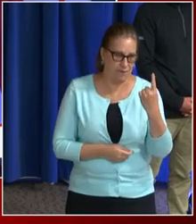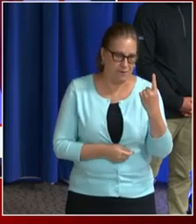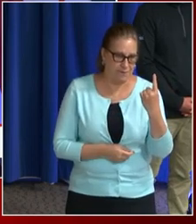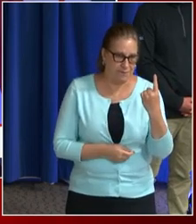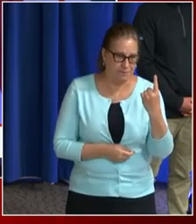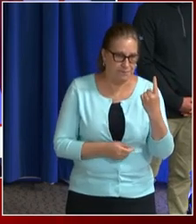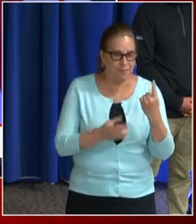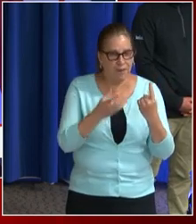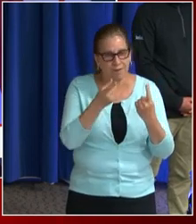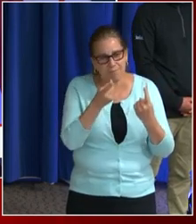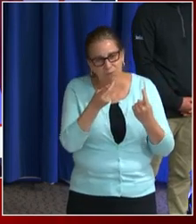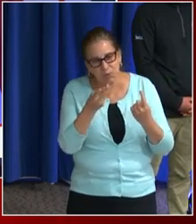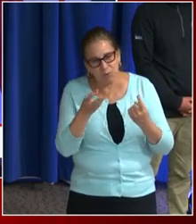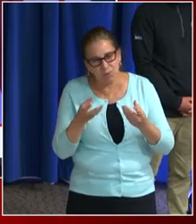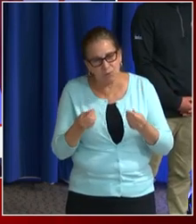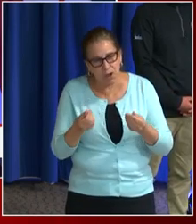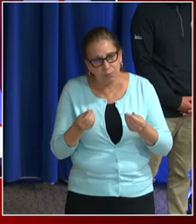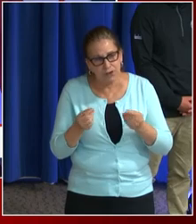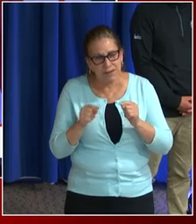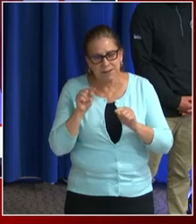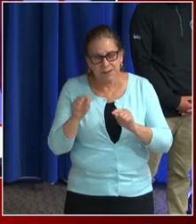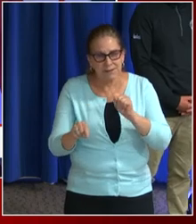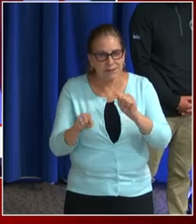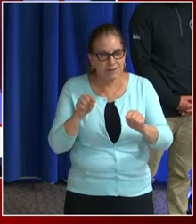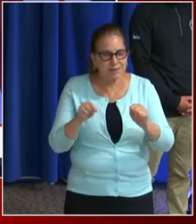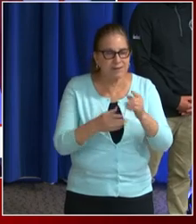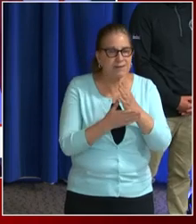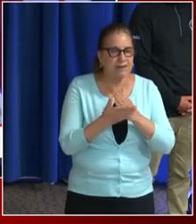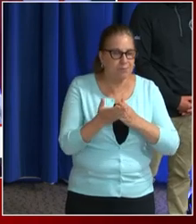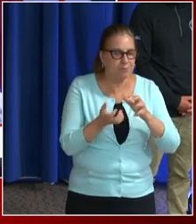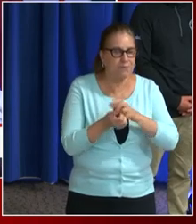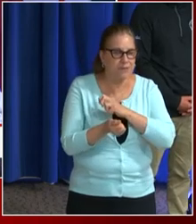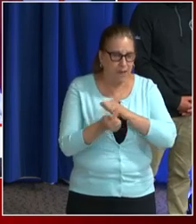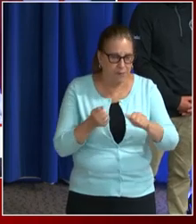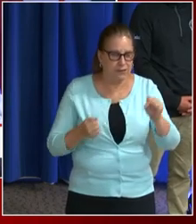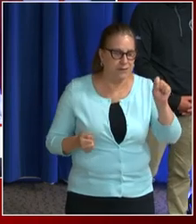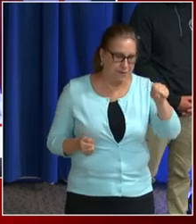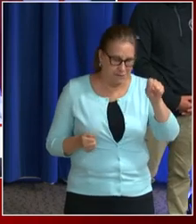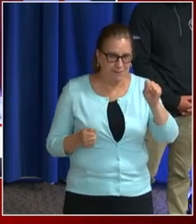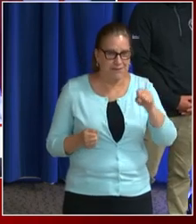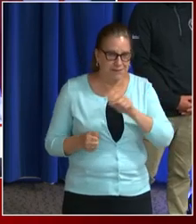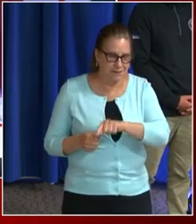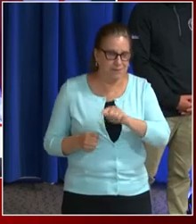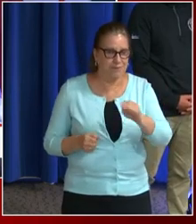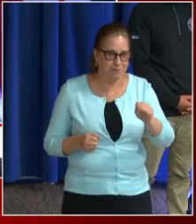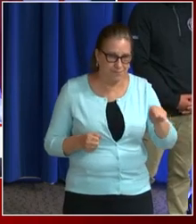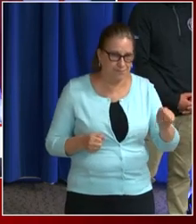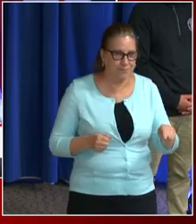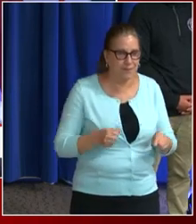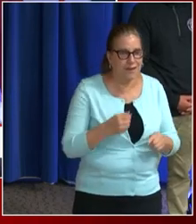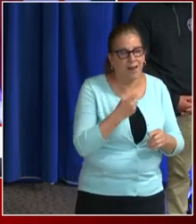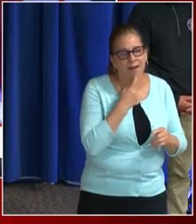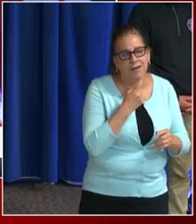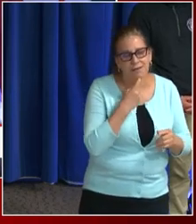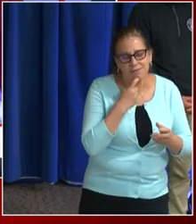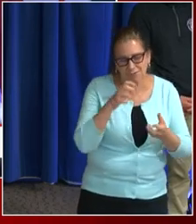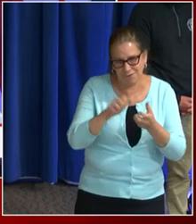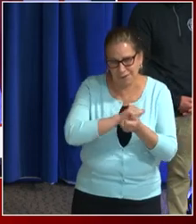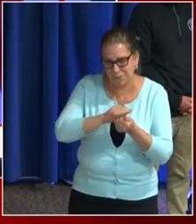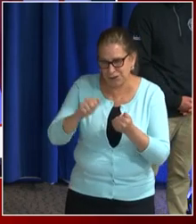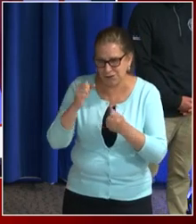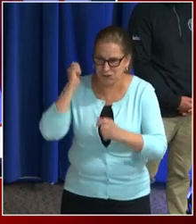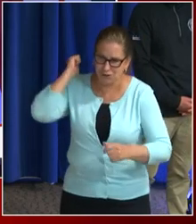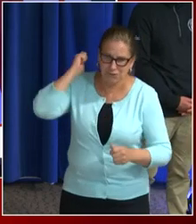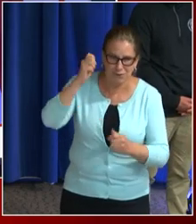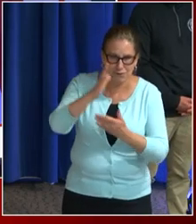city where there was some destruction of property, some glass damage, and I'm sure there was some destruction